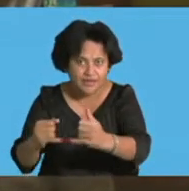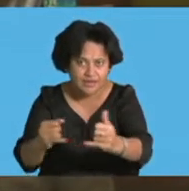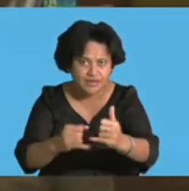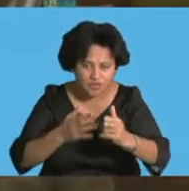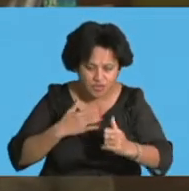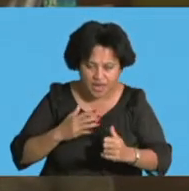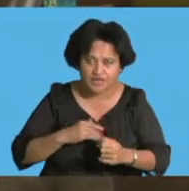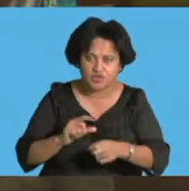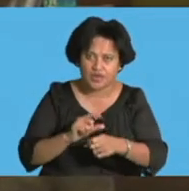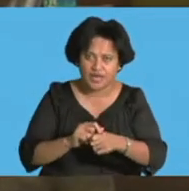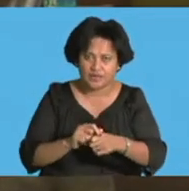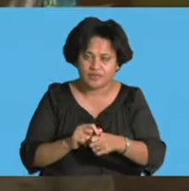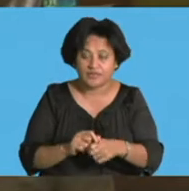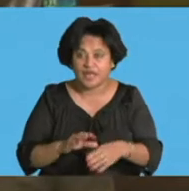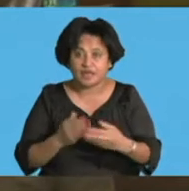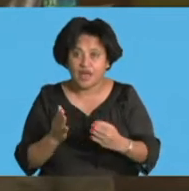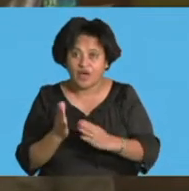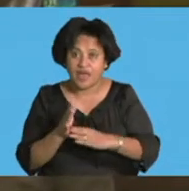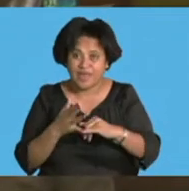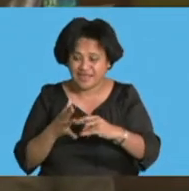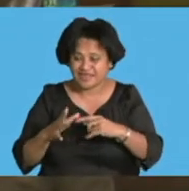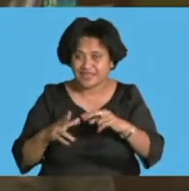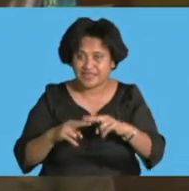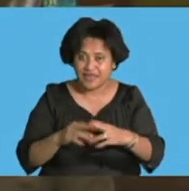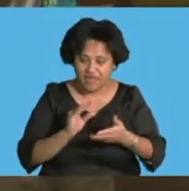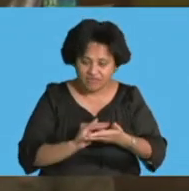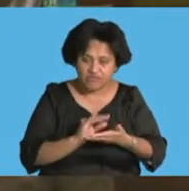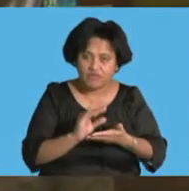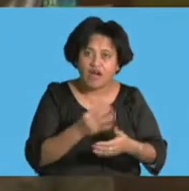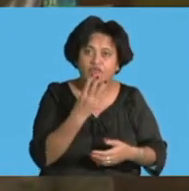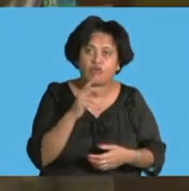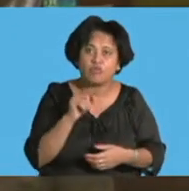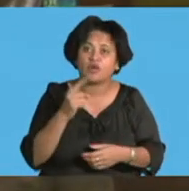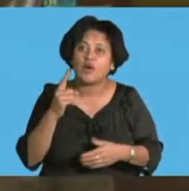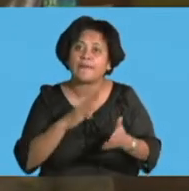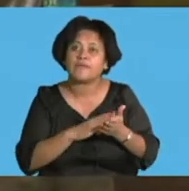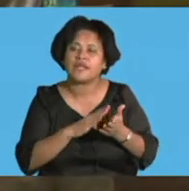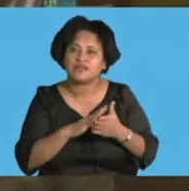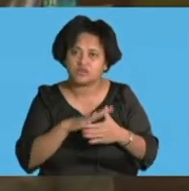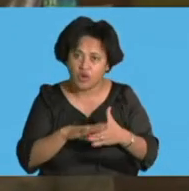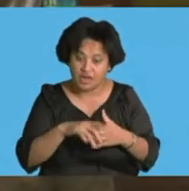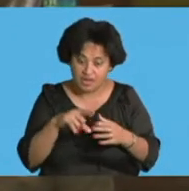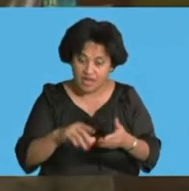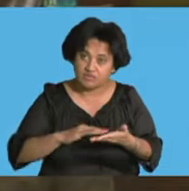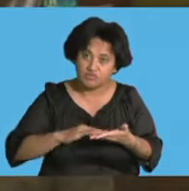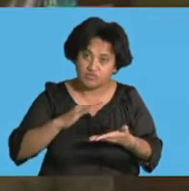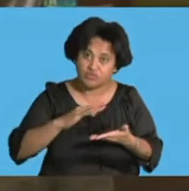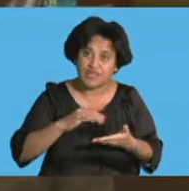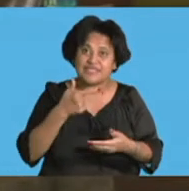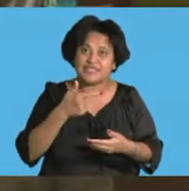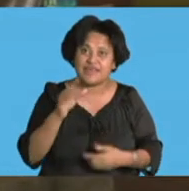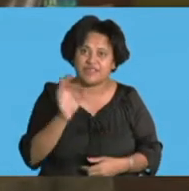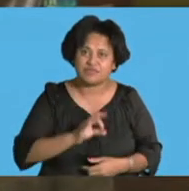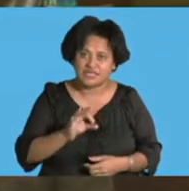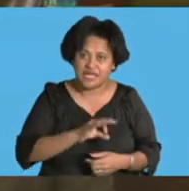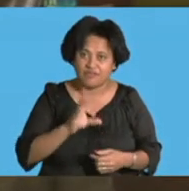Speaker, say MSAF has been allocated an amount of $4.1 million, which is an increase of 7% from